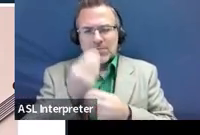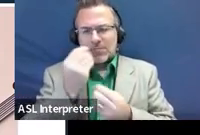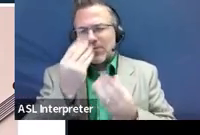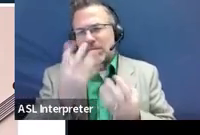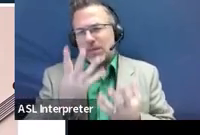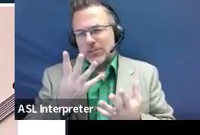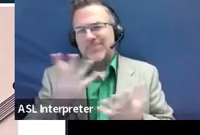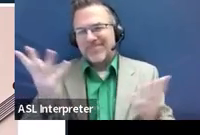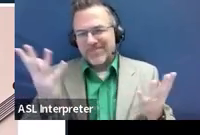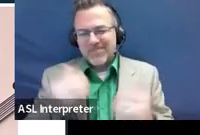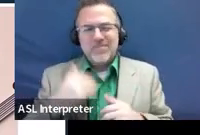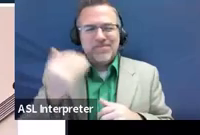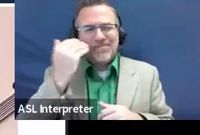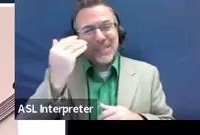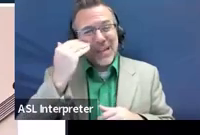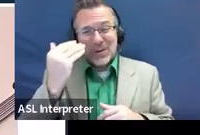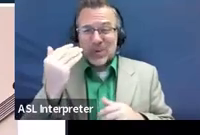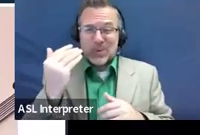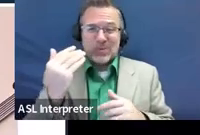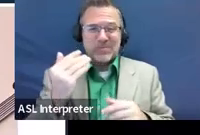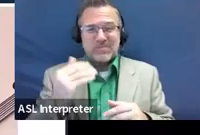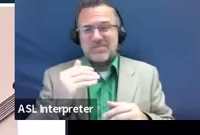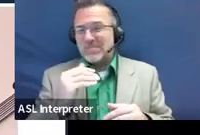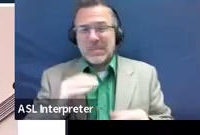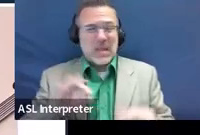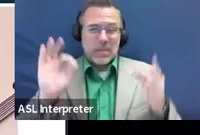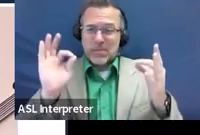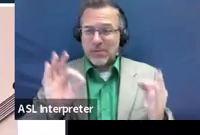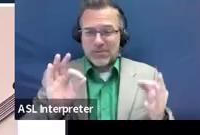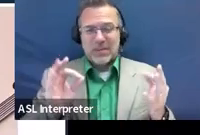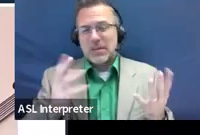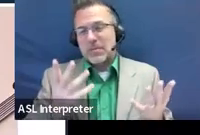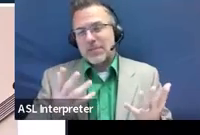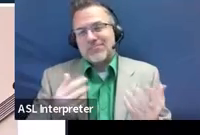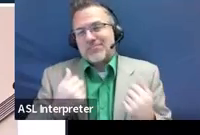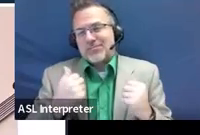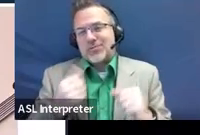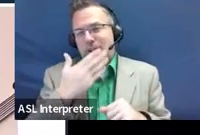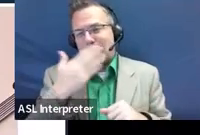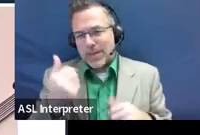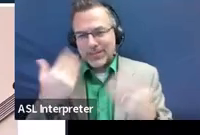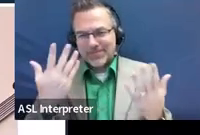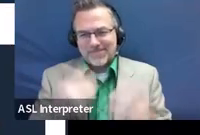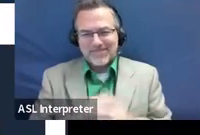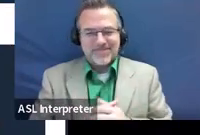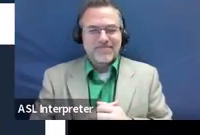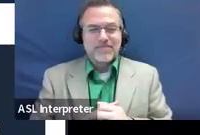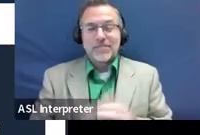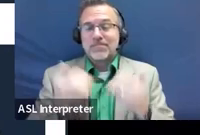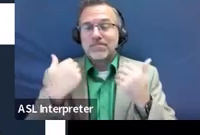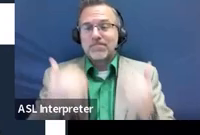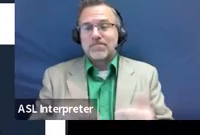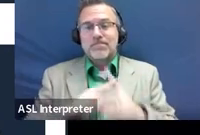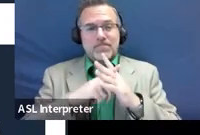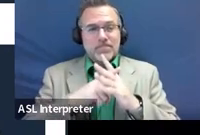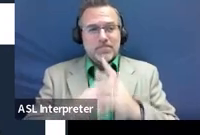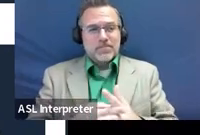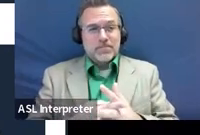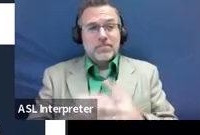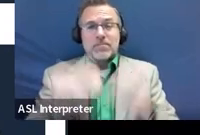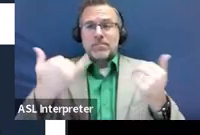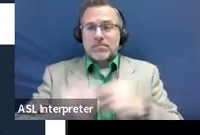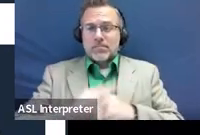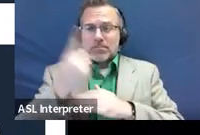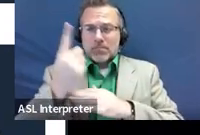know it's not fantastic, but we try our best with it. All right, so we're going to get started. So today in our